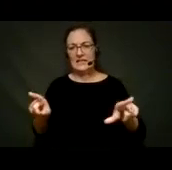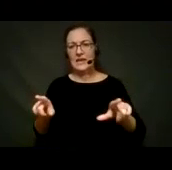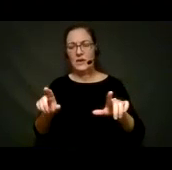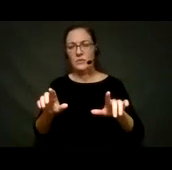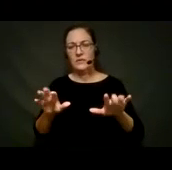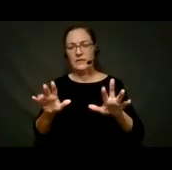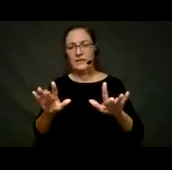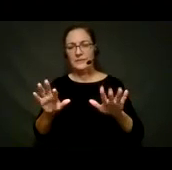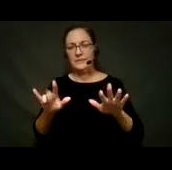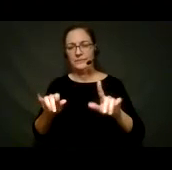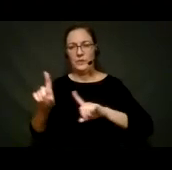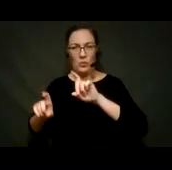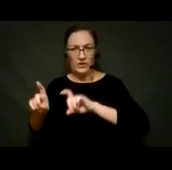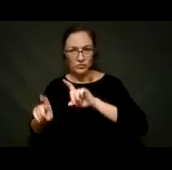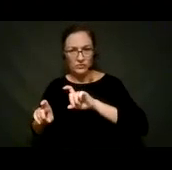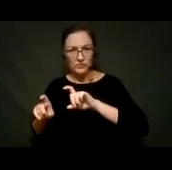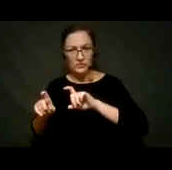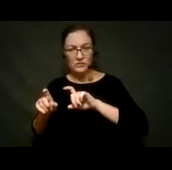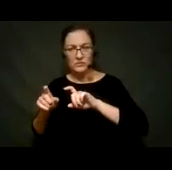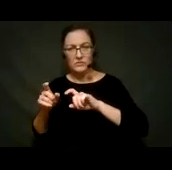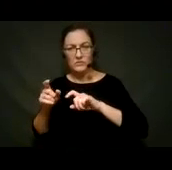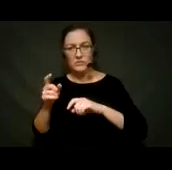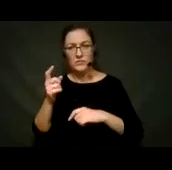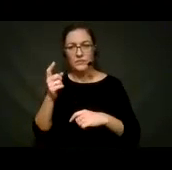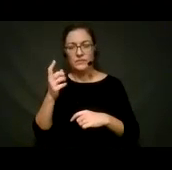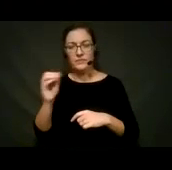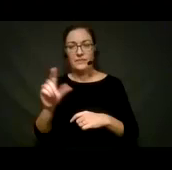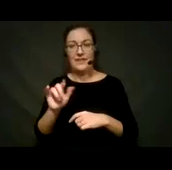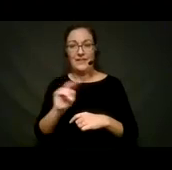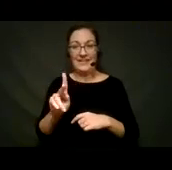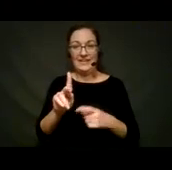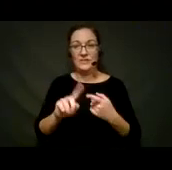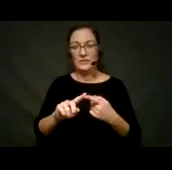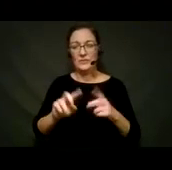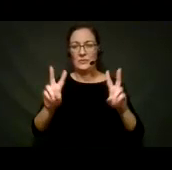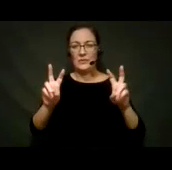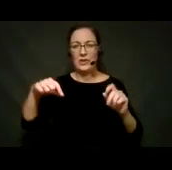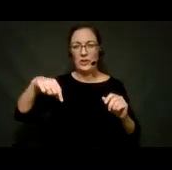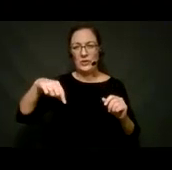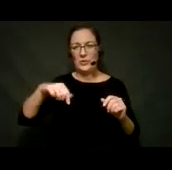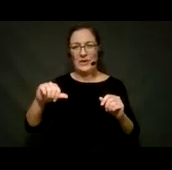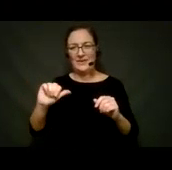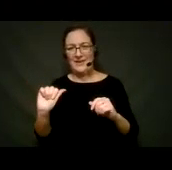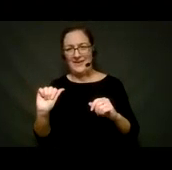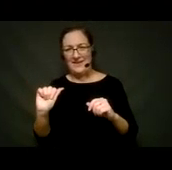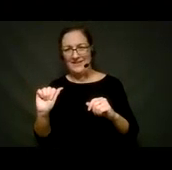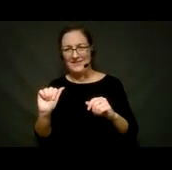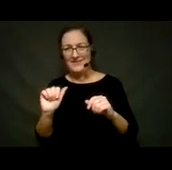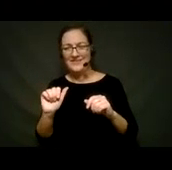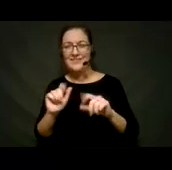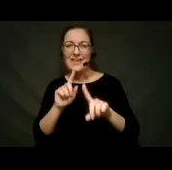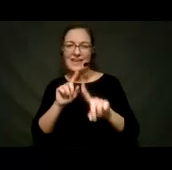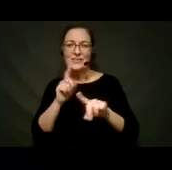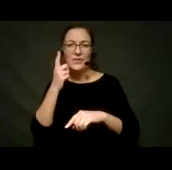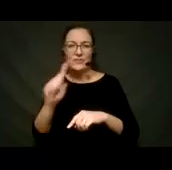the questions for the link to the Q&A portion, the answer to the frequently asked